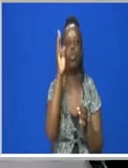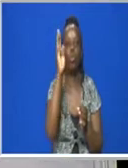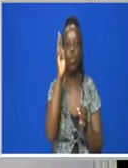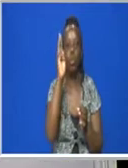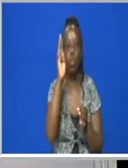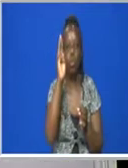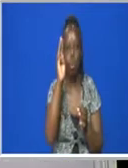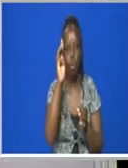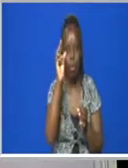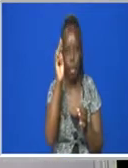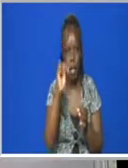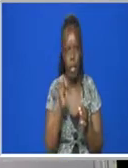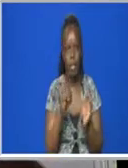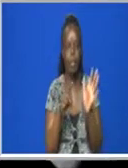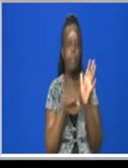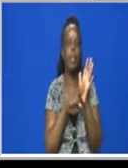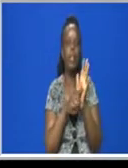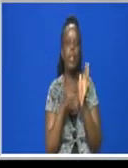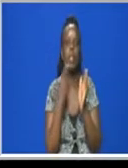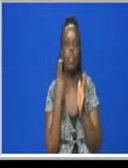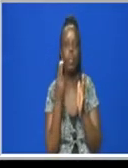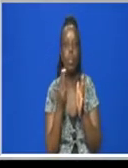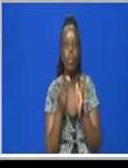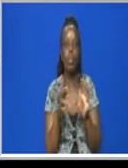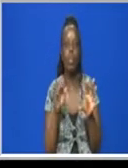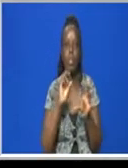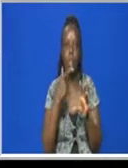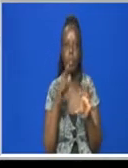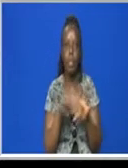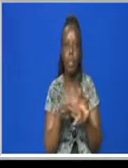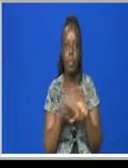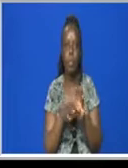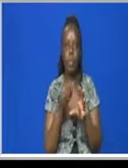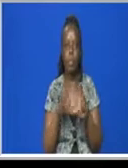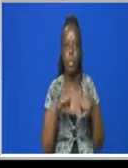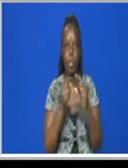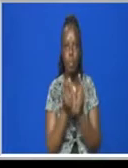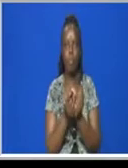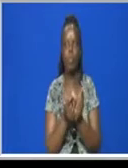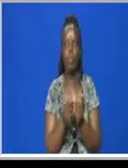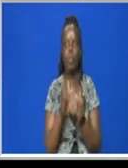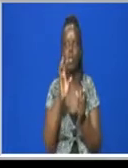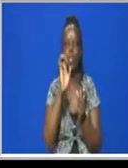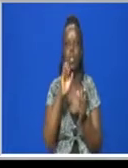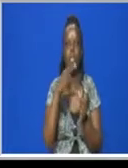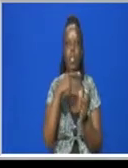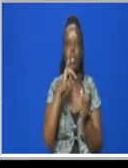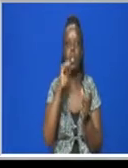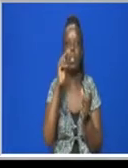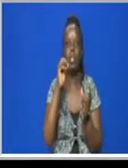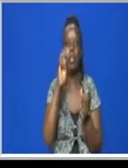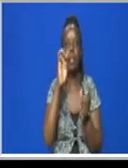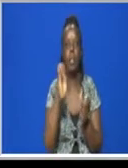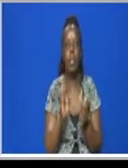minus 2. And our first member of the homologous series is ethane. We are